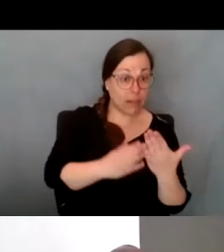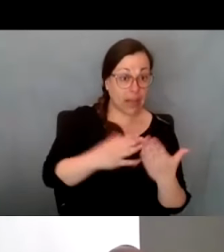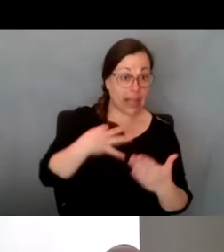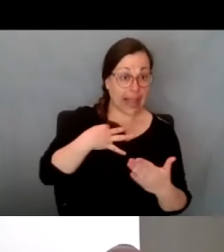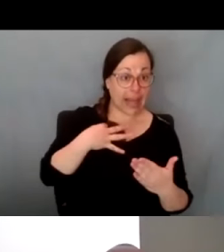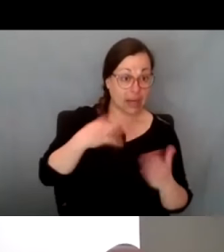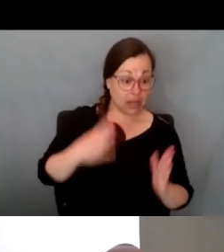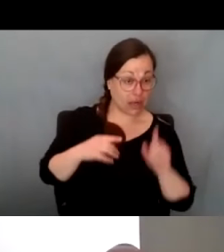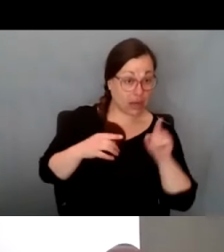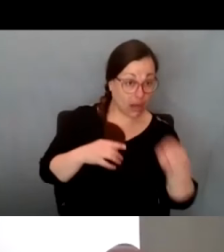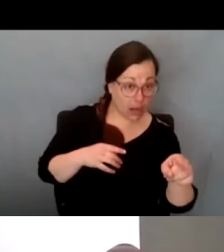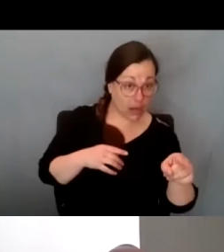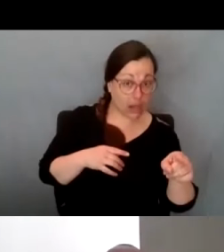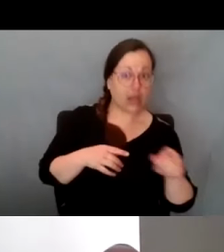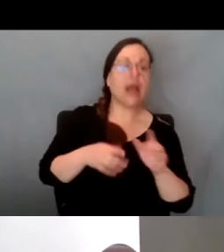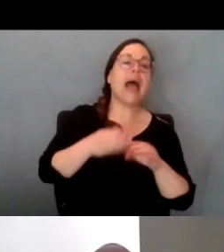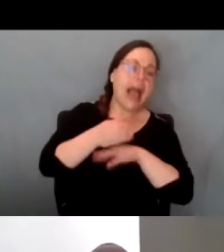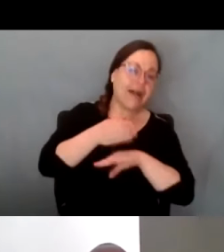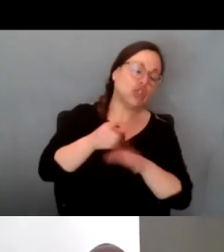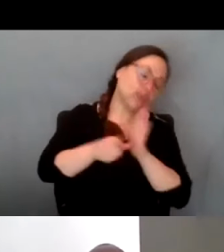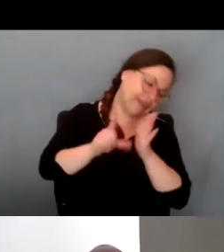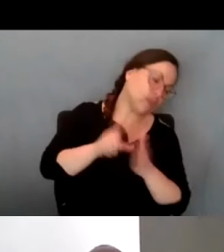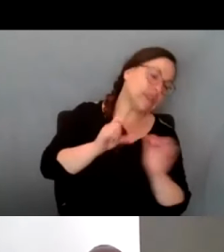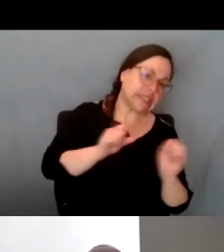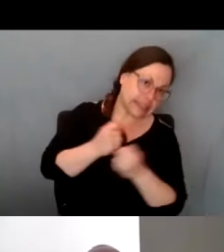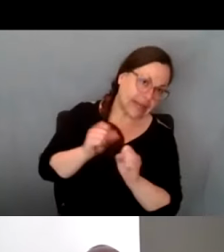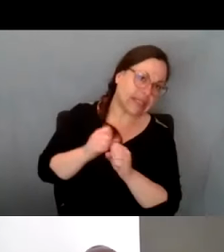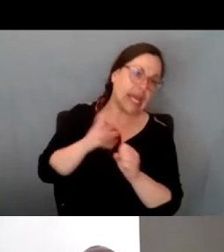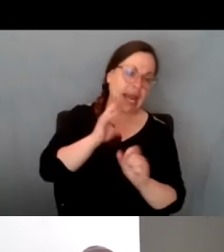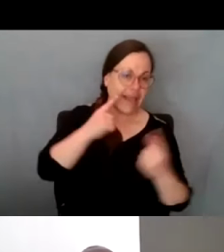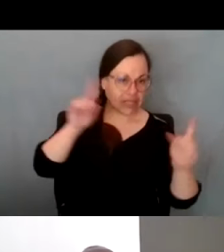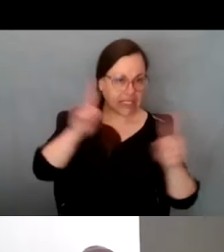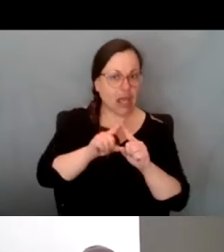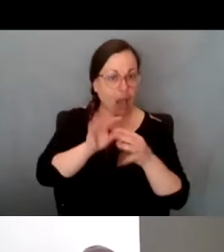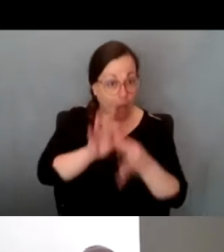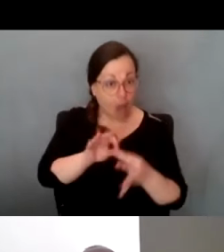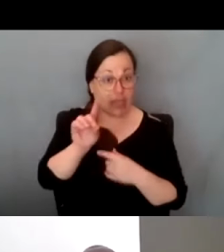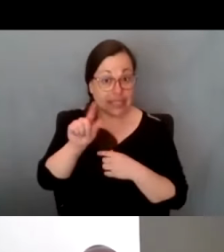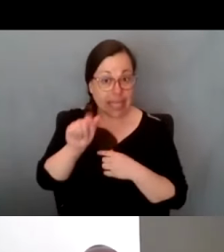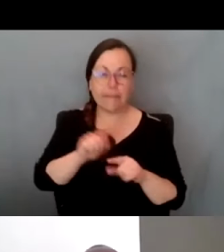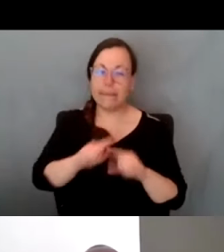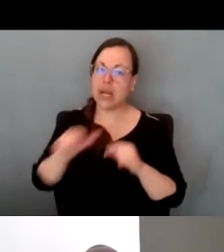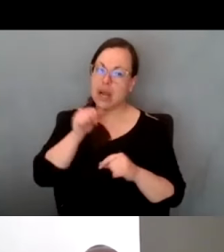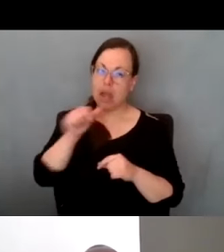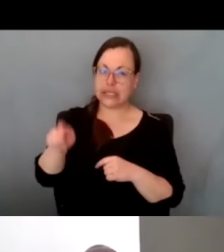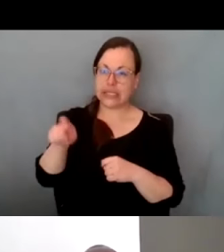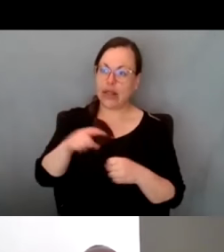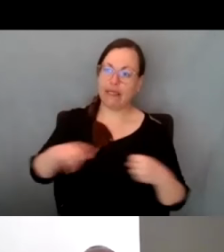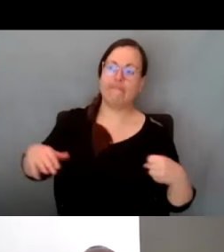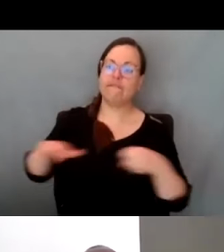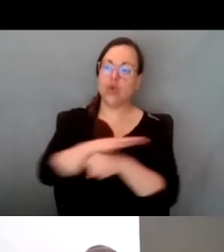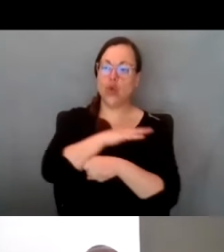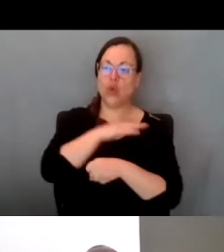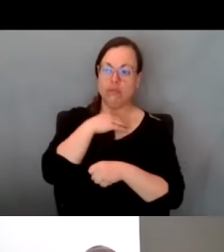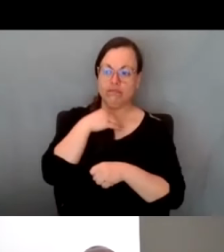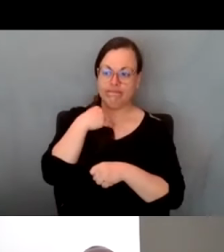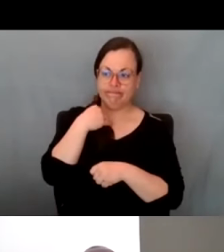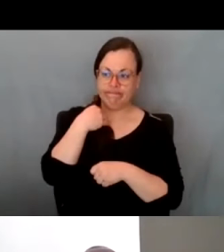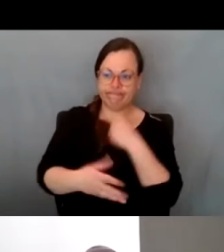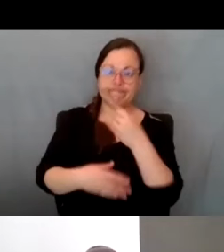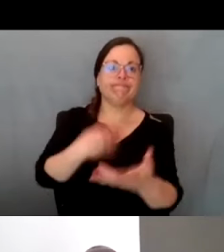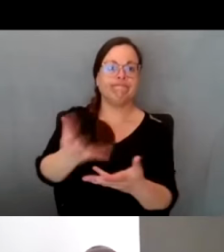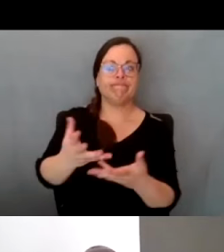review of the safety and efficacy of the data, but not necessarily the full pre-qualification process. So